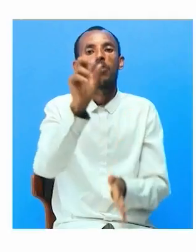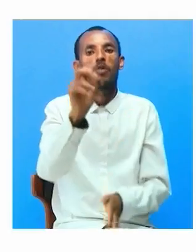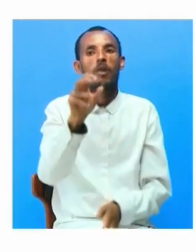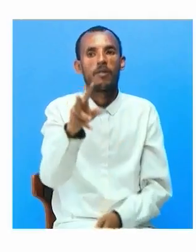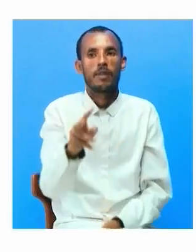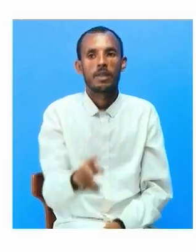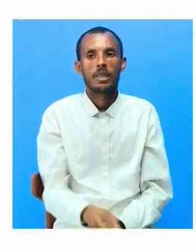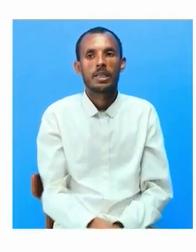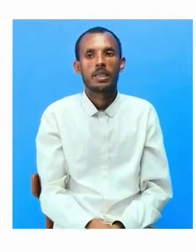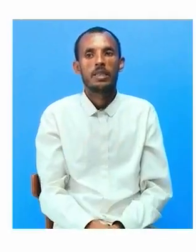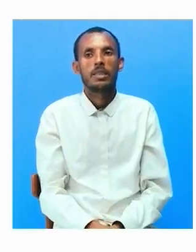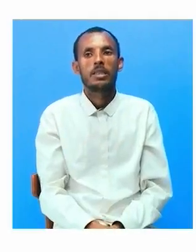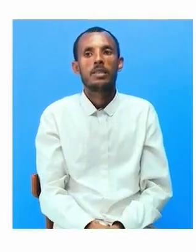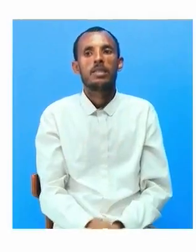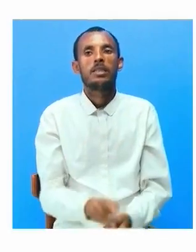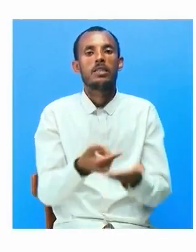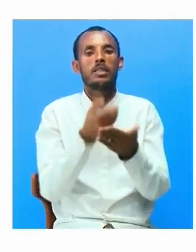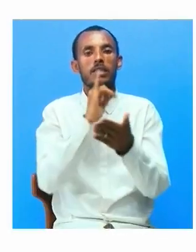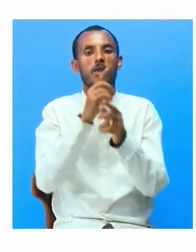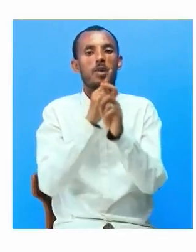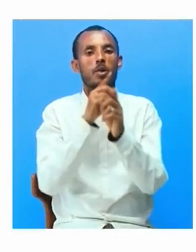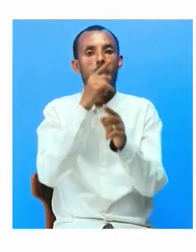-12. This will be the correct answer.